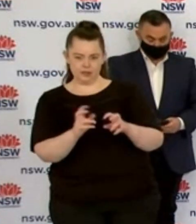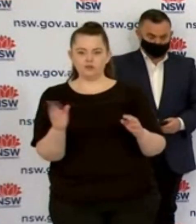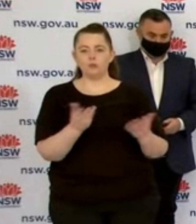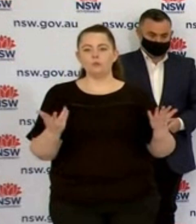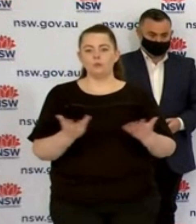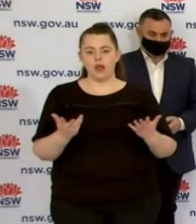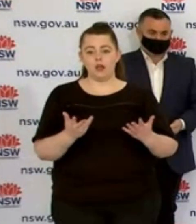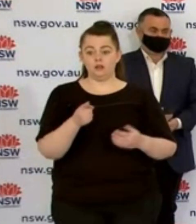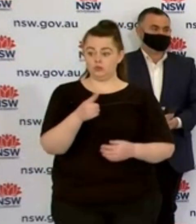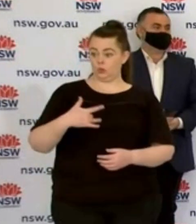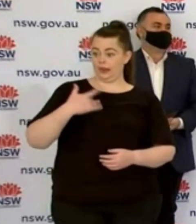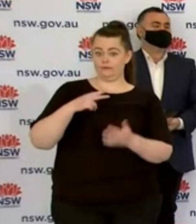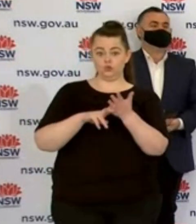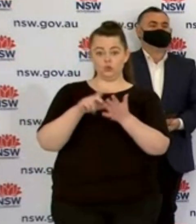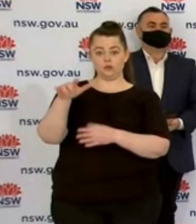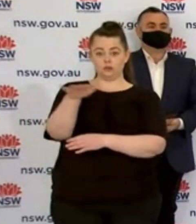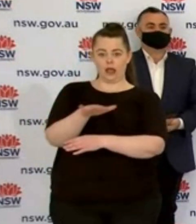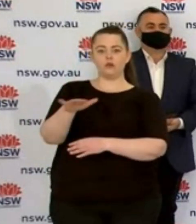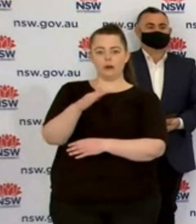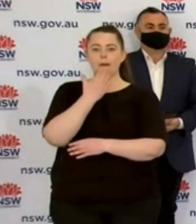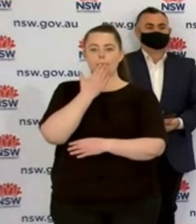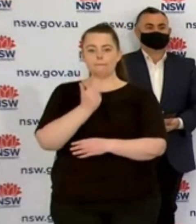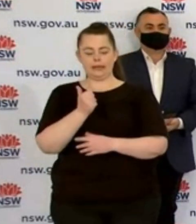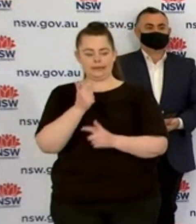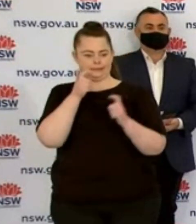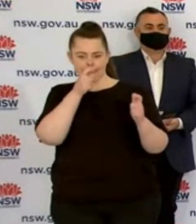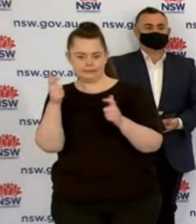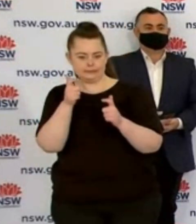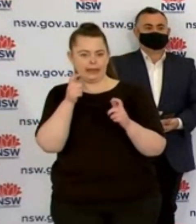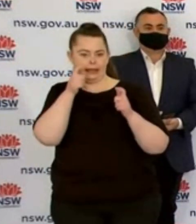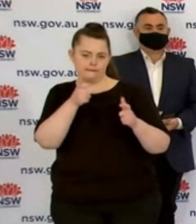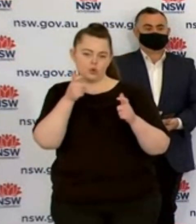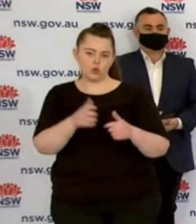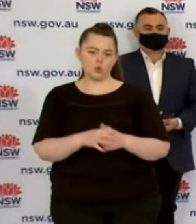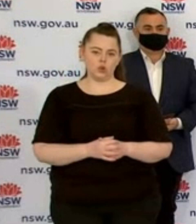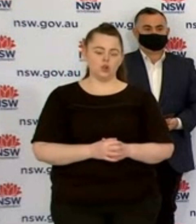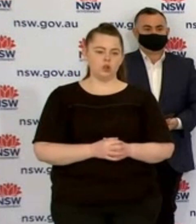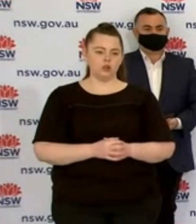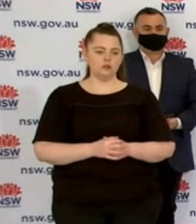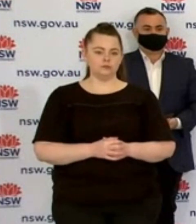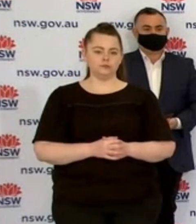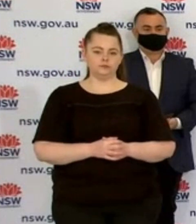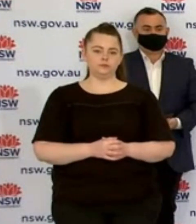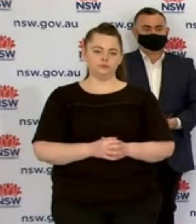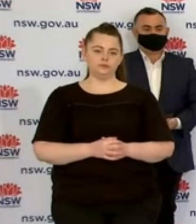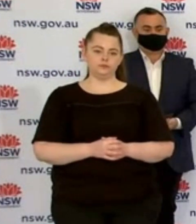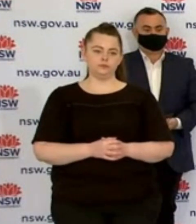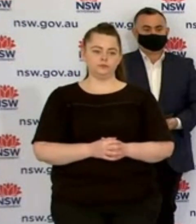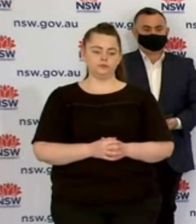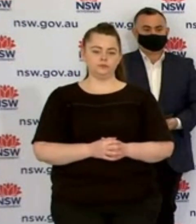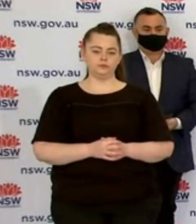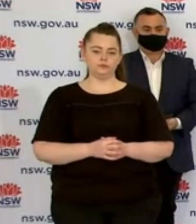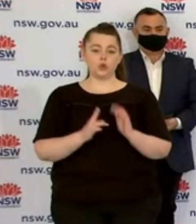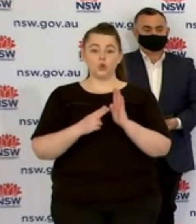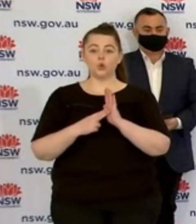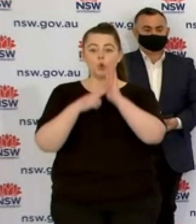the Newcastle area, please be vigilant for those local concerns notices. In terms of